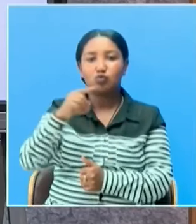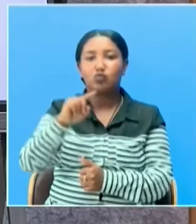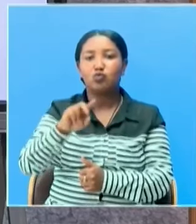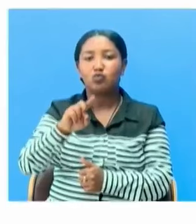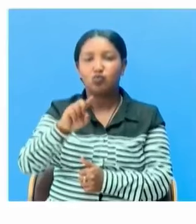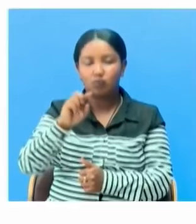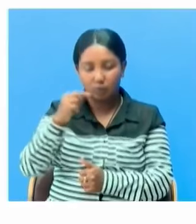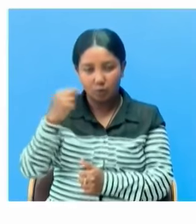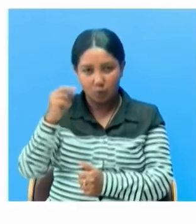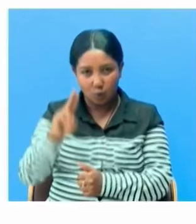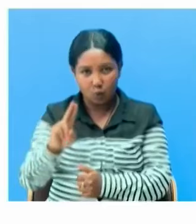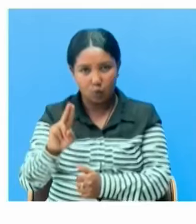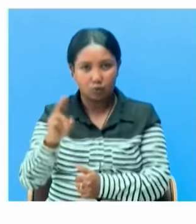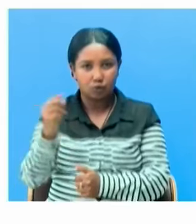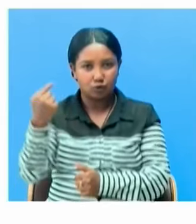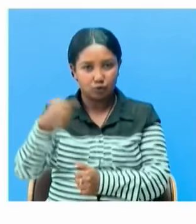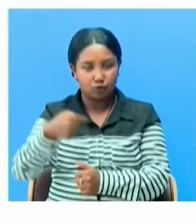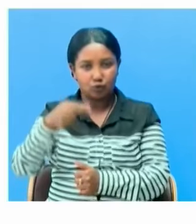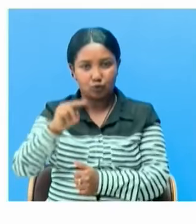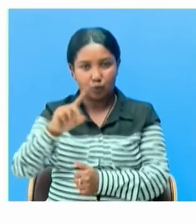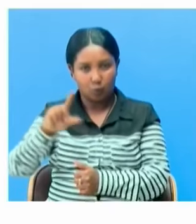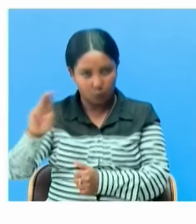Here, Ujulu